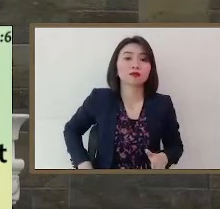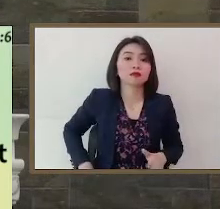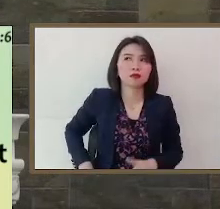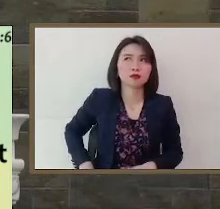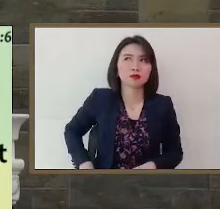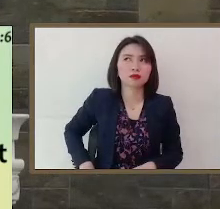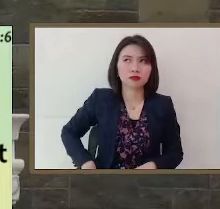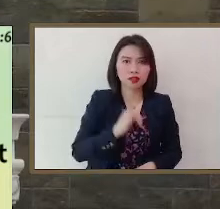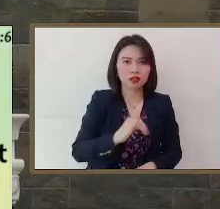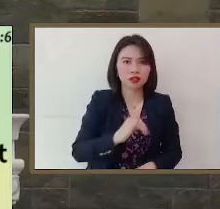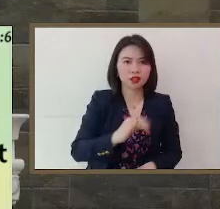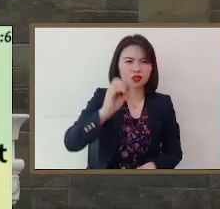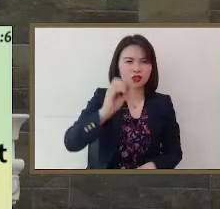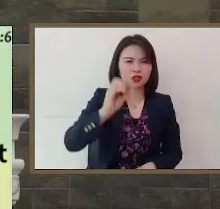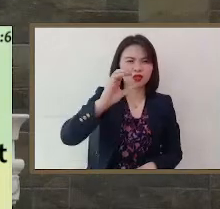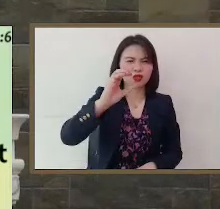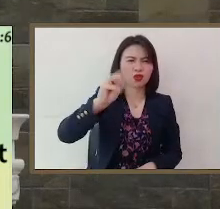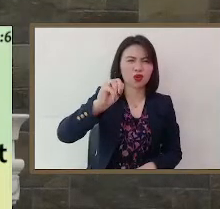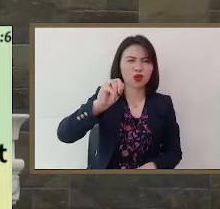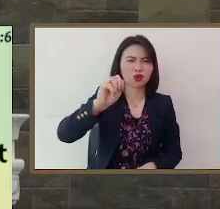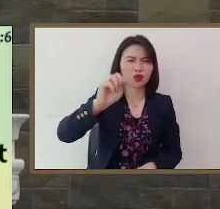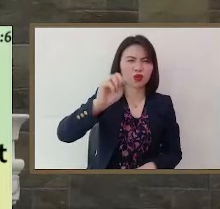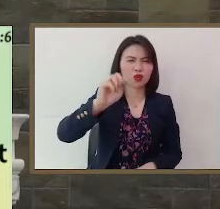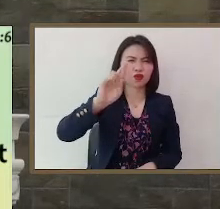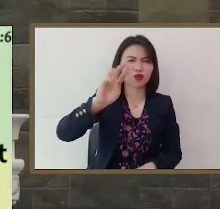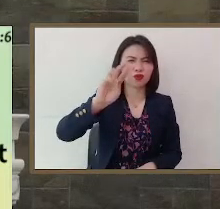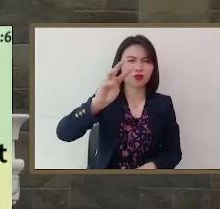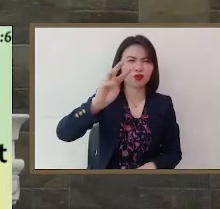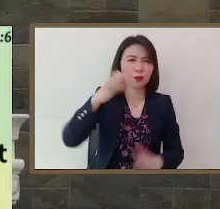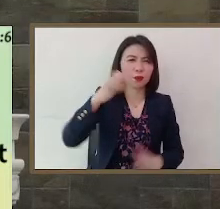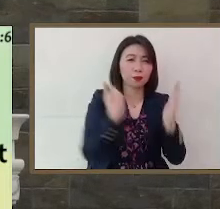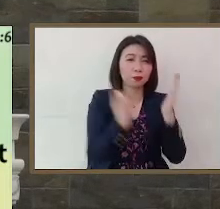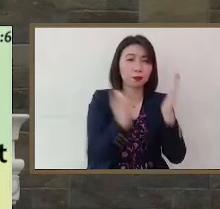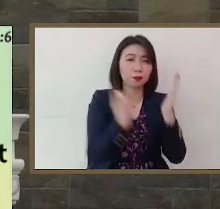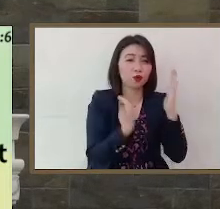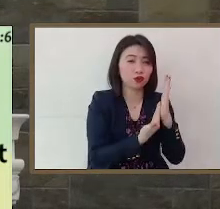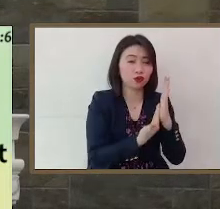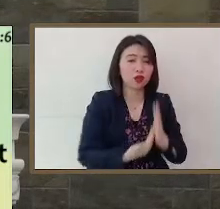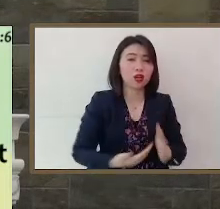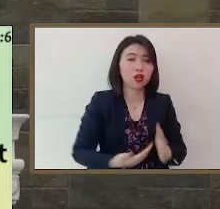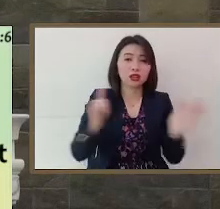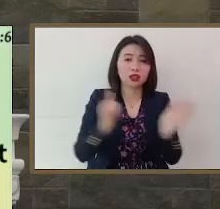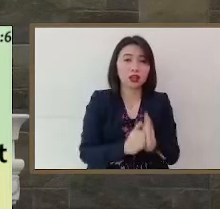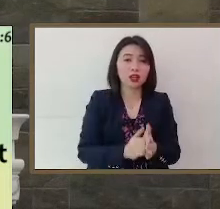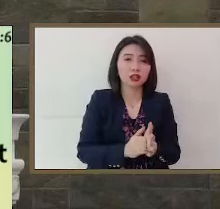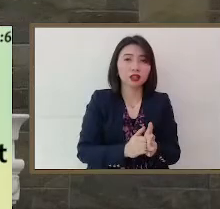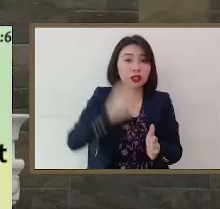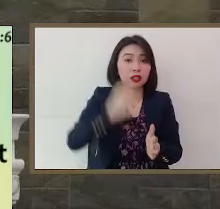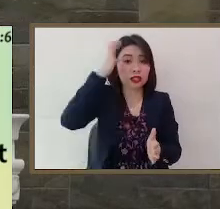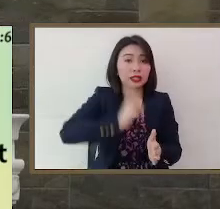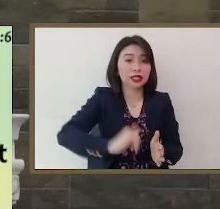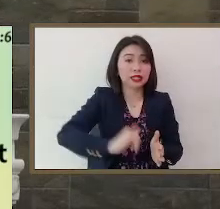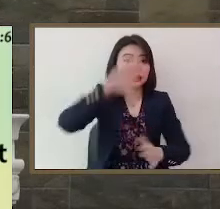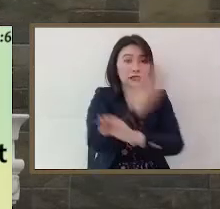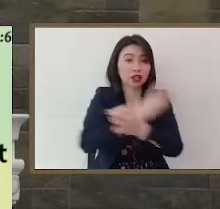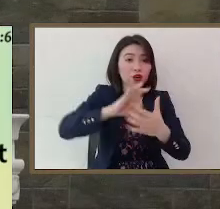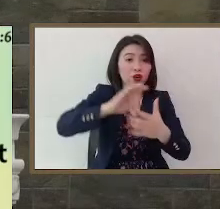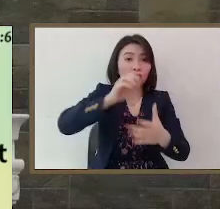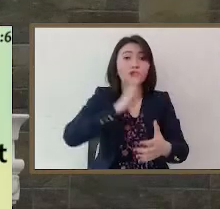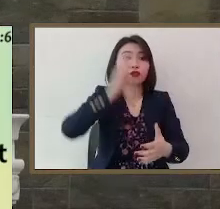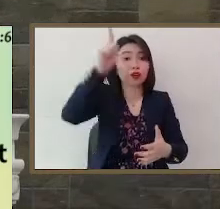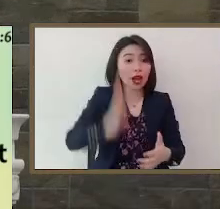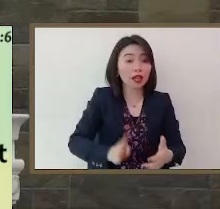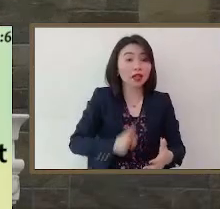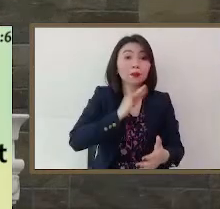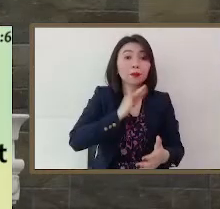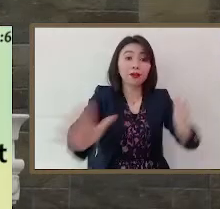confirmed, the sonship of the Lord Jesus Christ was confirmed by the Father. And the Bible says, notice what the Bible